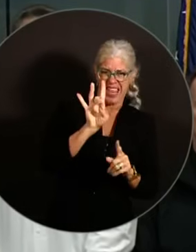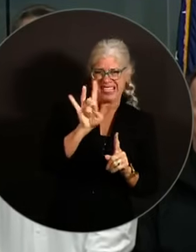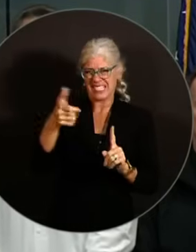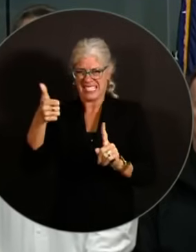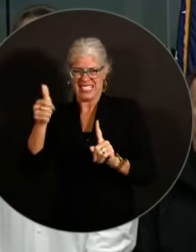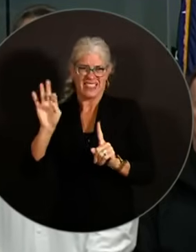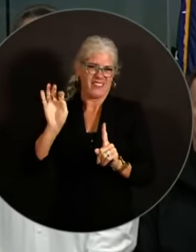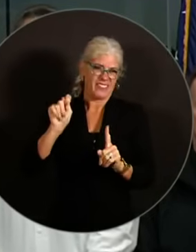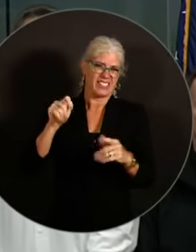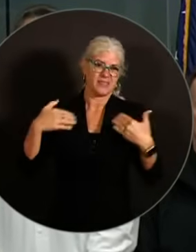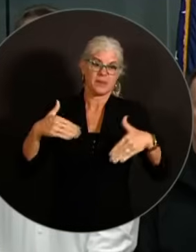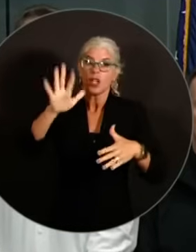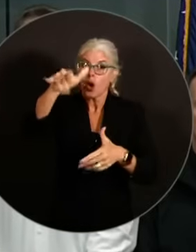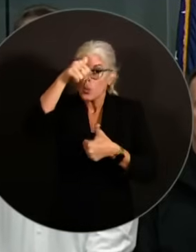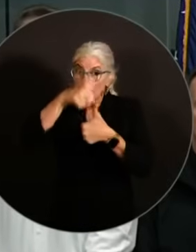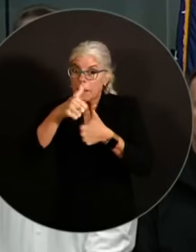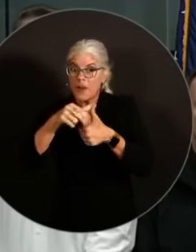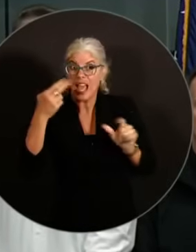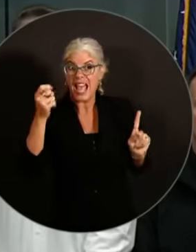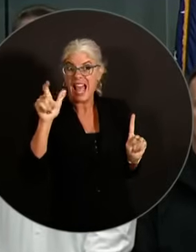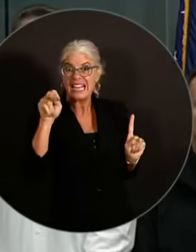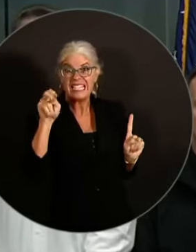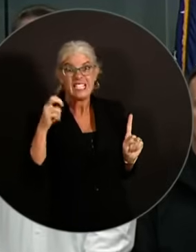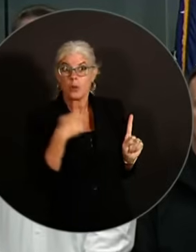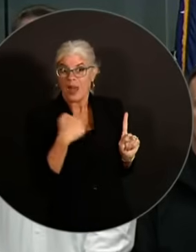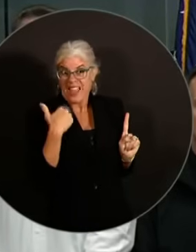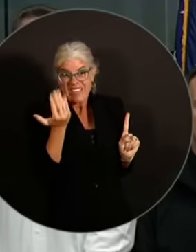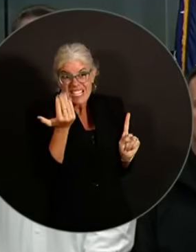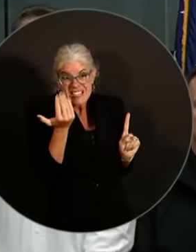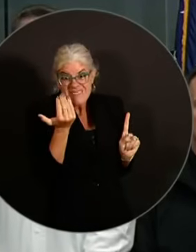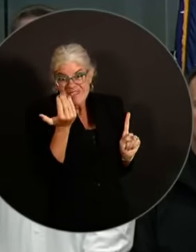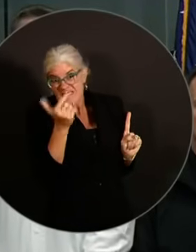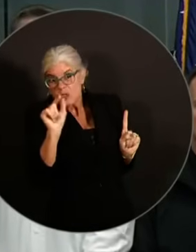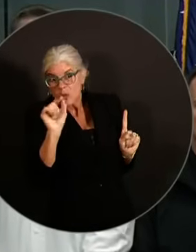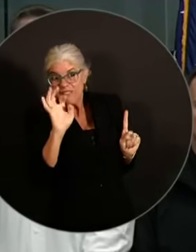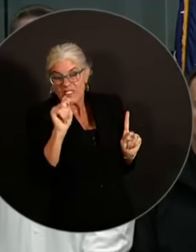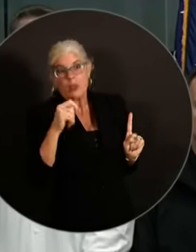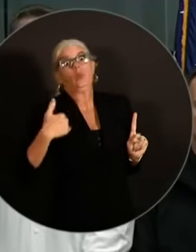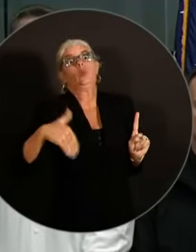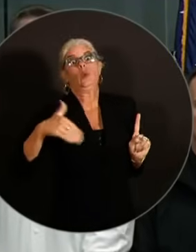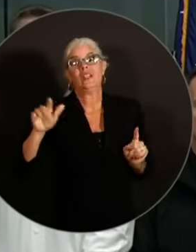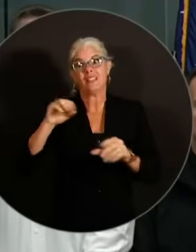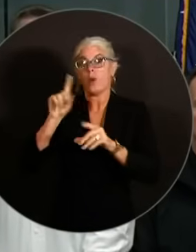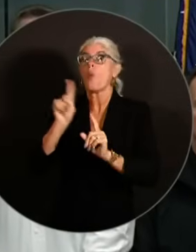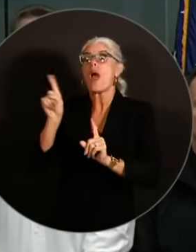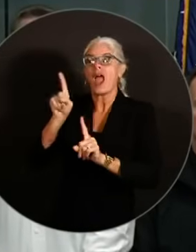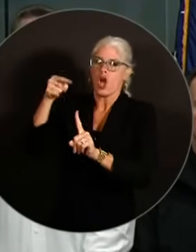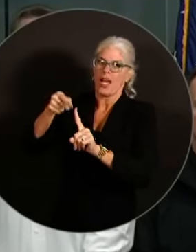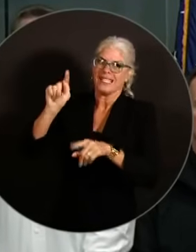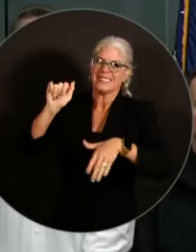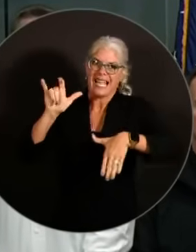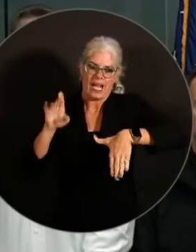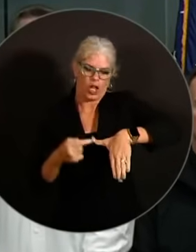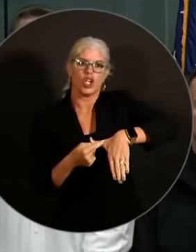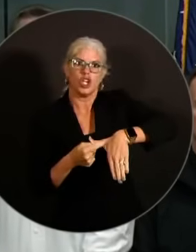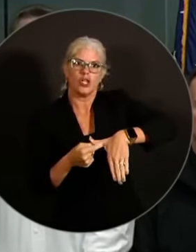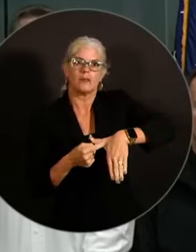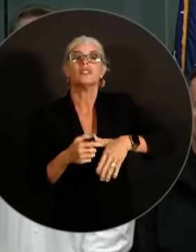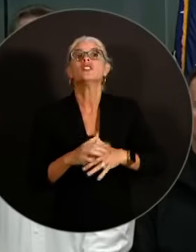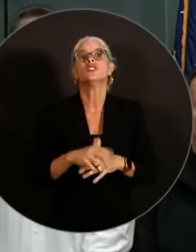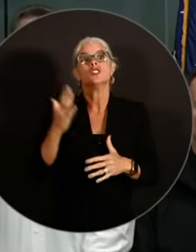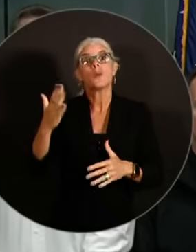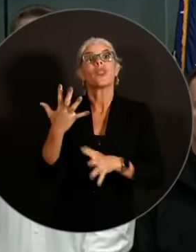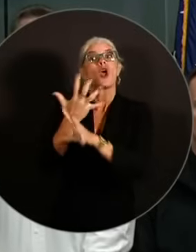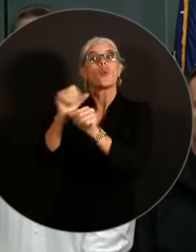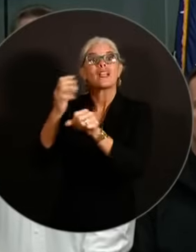remember, with Helene, we had 15 to 20 feet up in Taylor County. Rescue missions have been underway throughout the night.